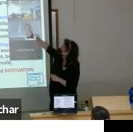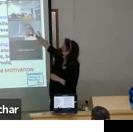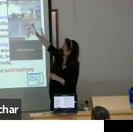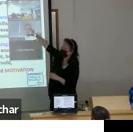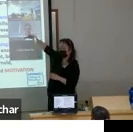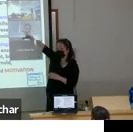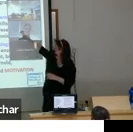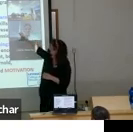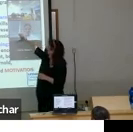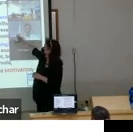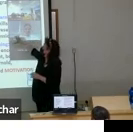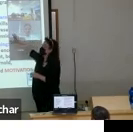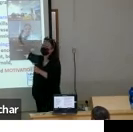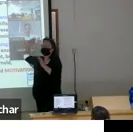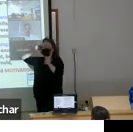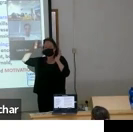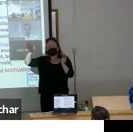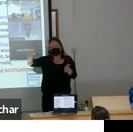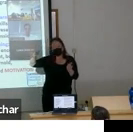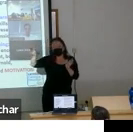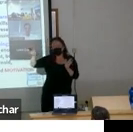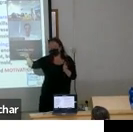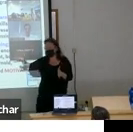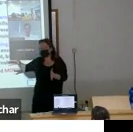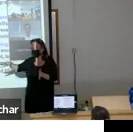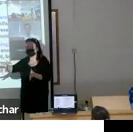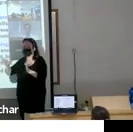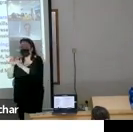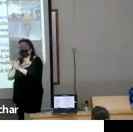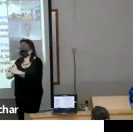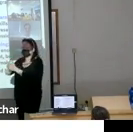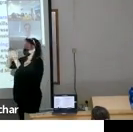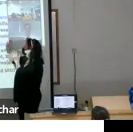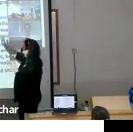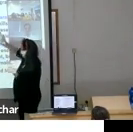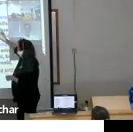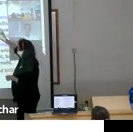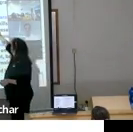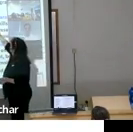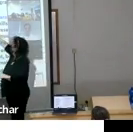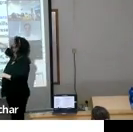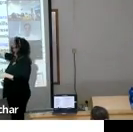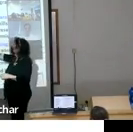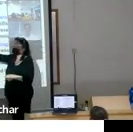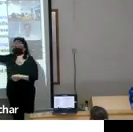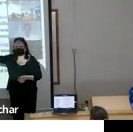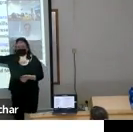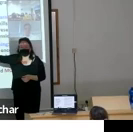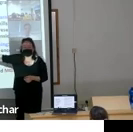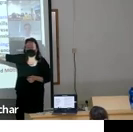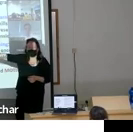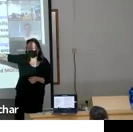two courses with 94 students. Vicky Cott and myself to use the UDL and